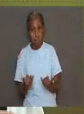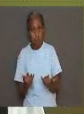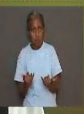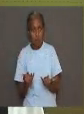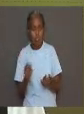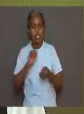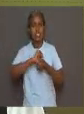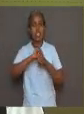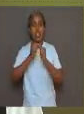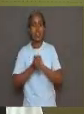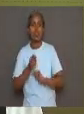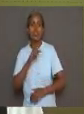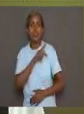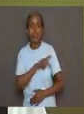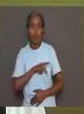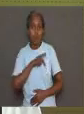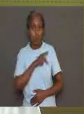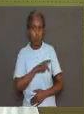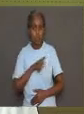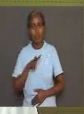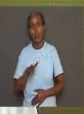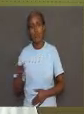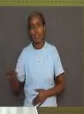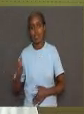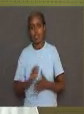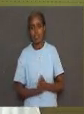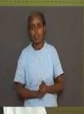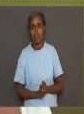the associative properties of vectors.